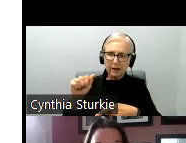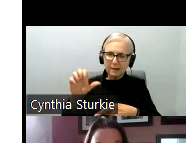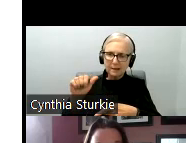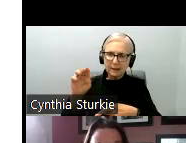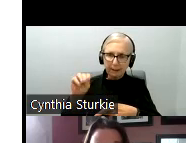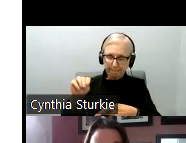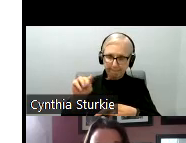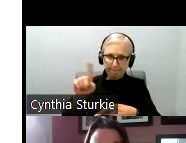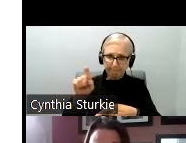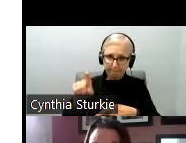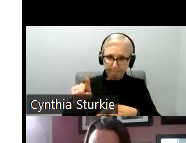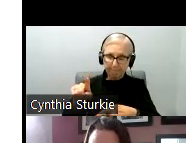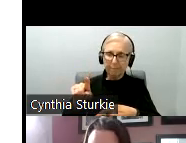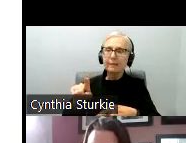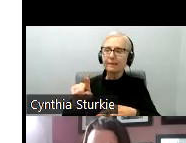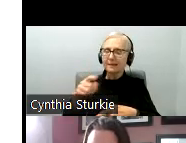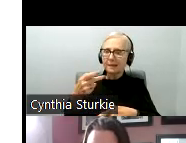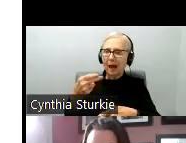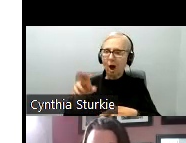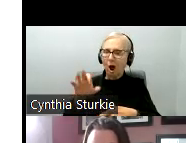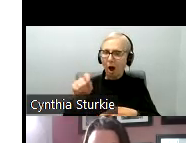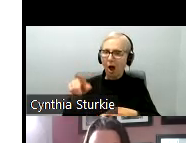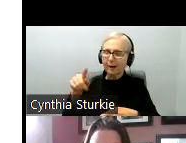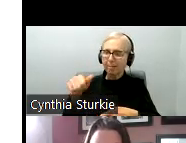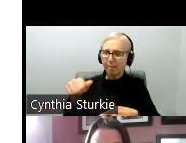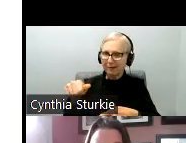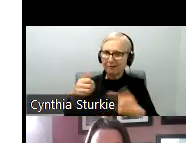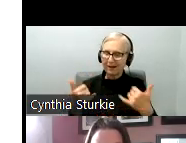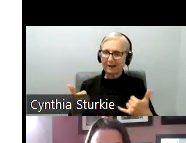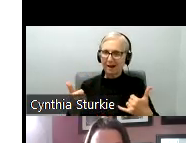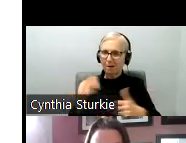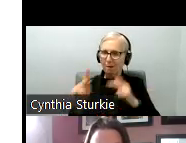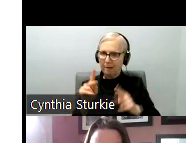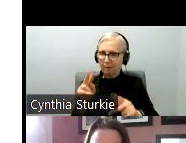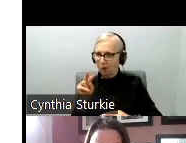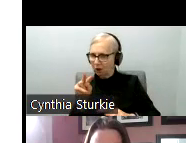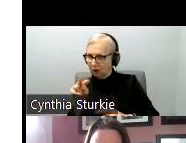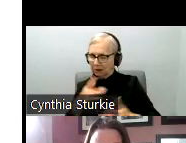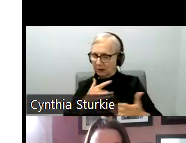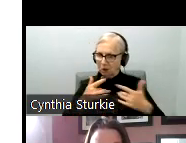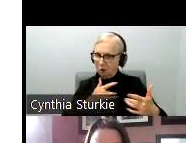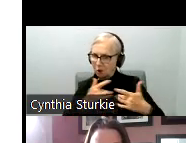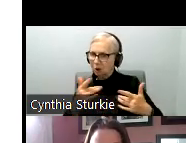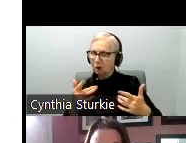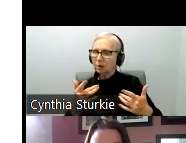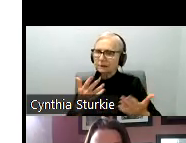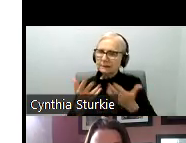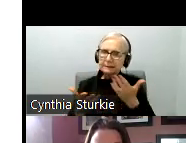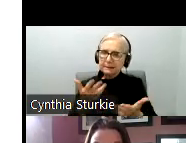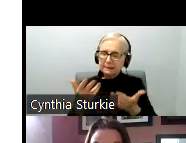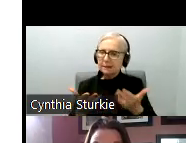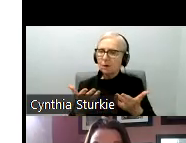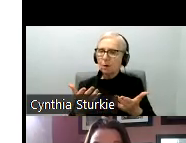This is a bit of a hot button right now. I think there's a lot of people looking forward and really concerned about